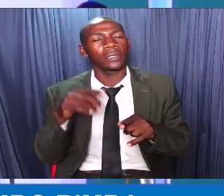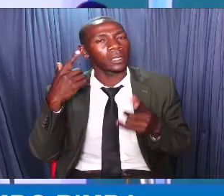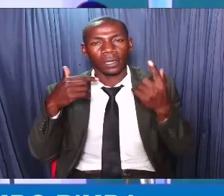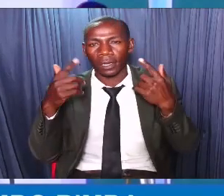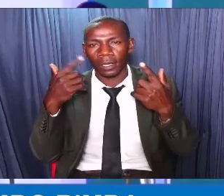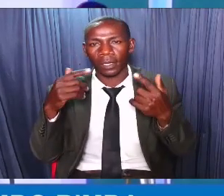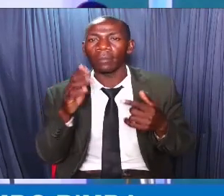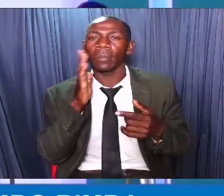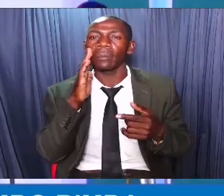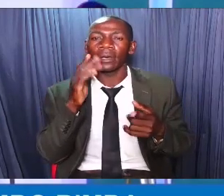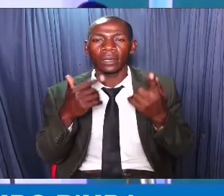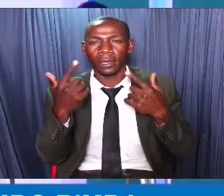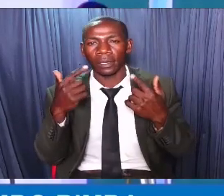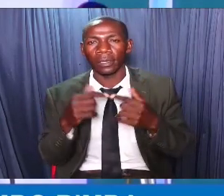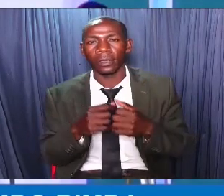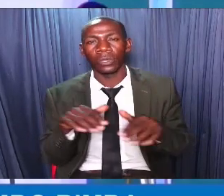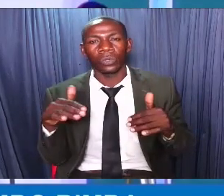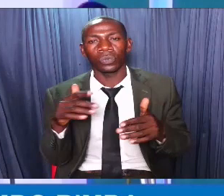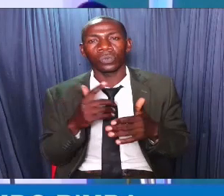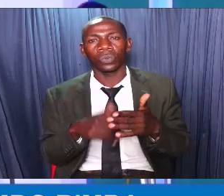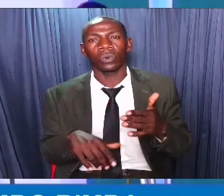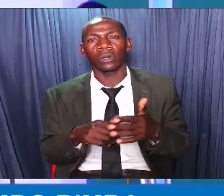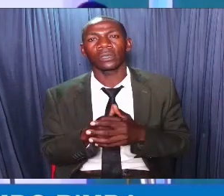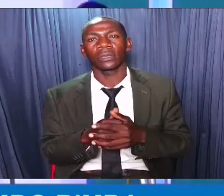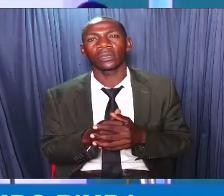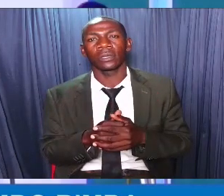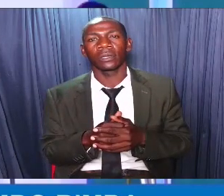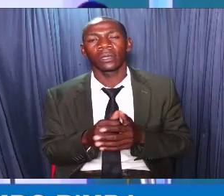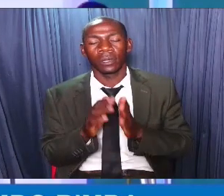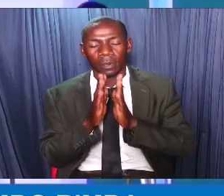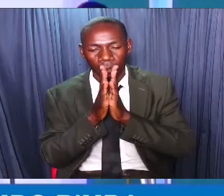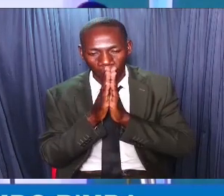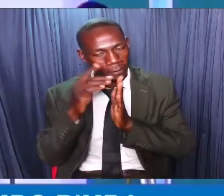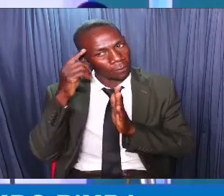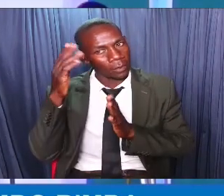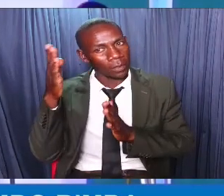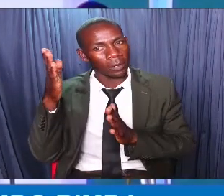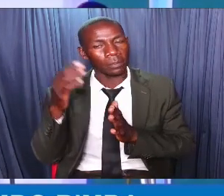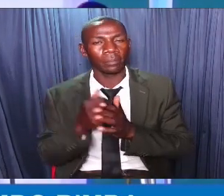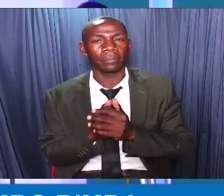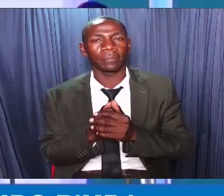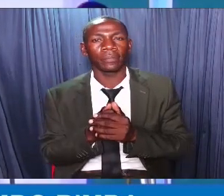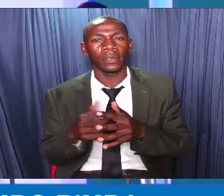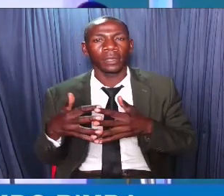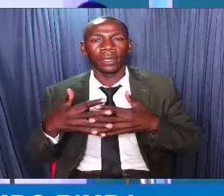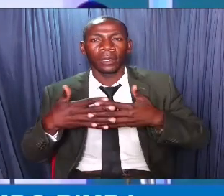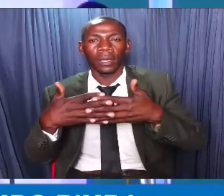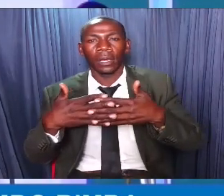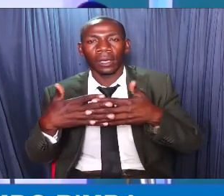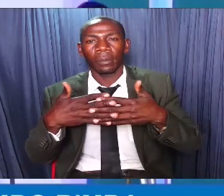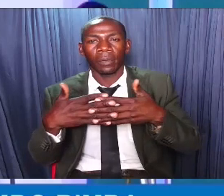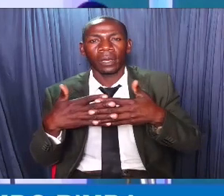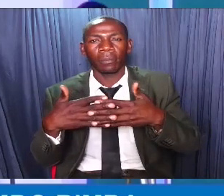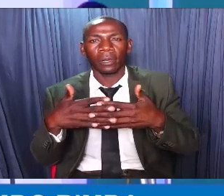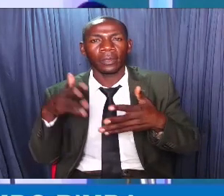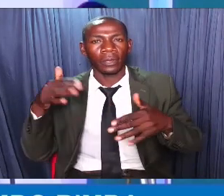His siblings are crying, the mother is crying. Sasa tufanyeje? Now what should we do here? Naomba muombe. I ask you to pray for him. Huko America wamejaribu kila